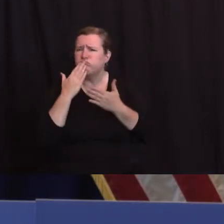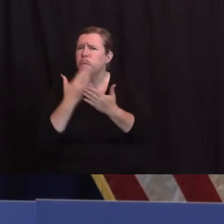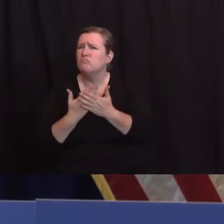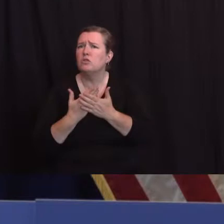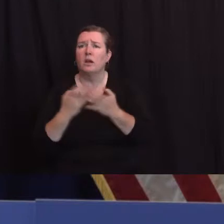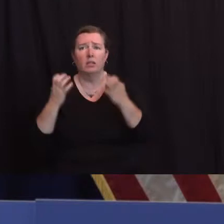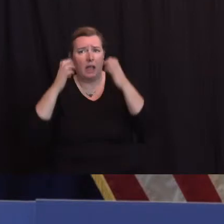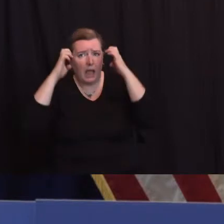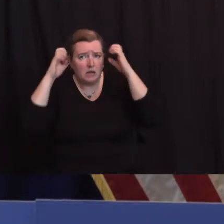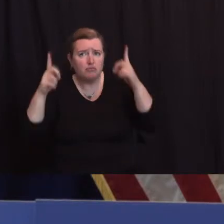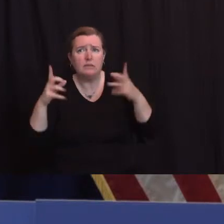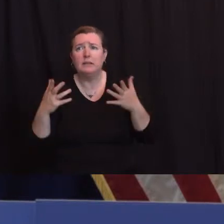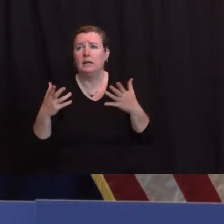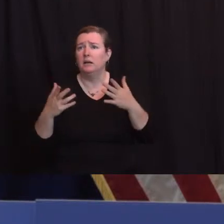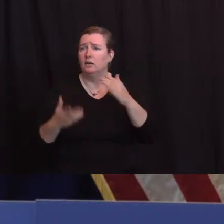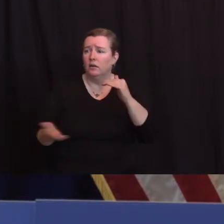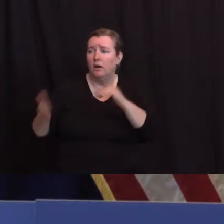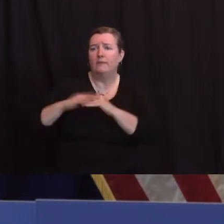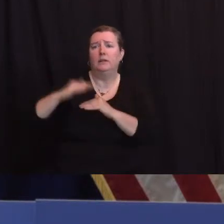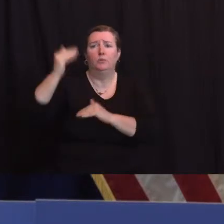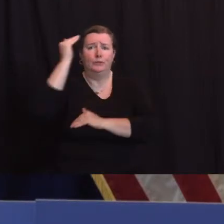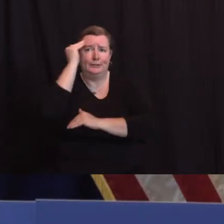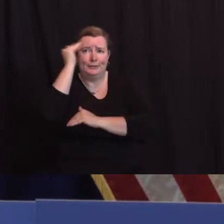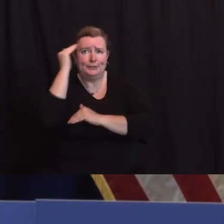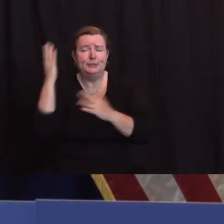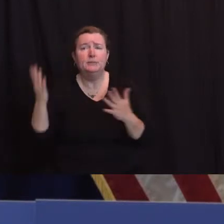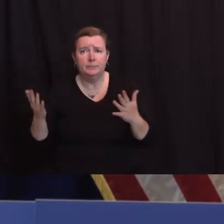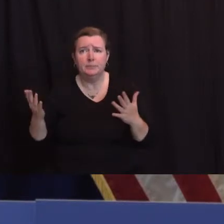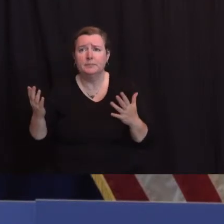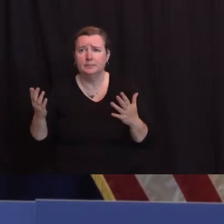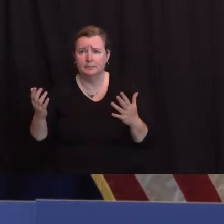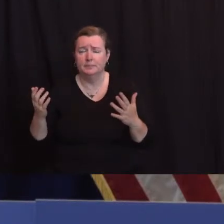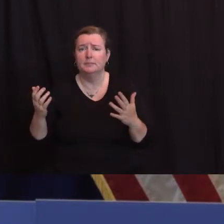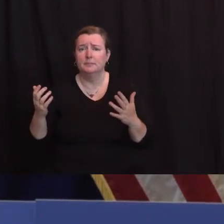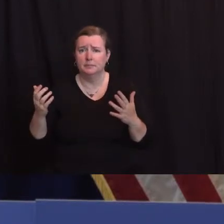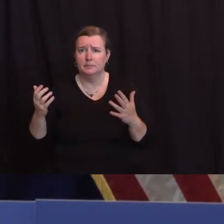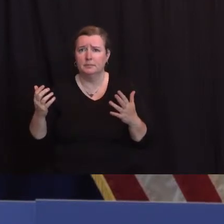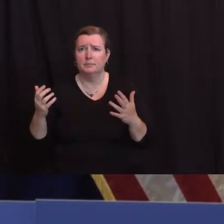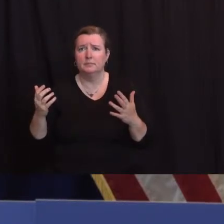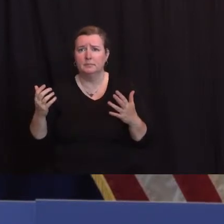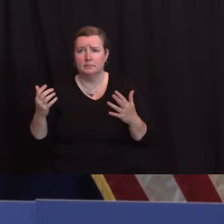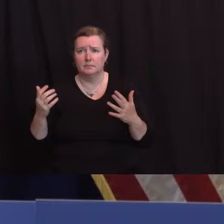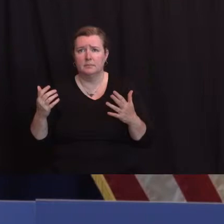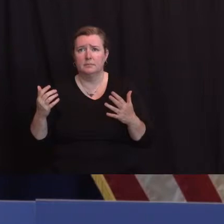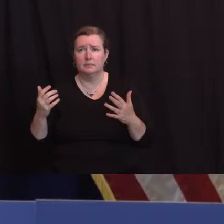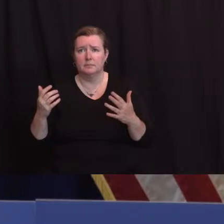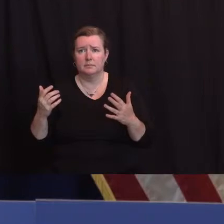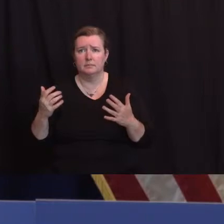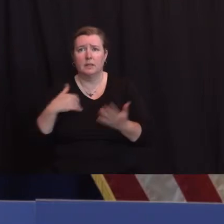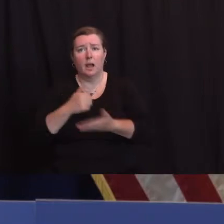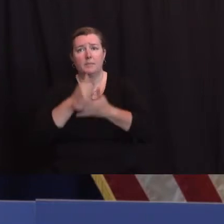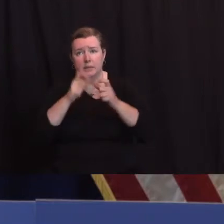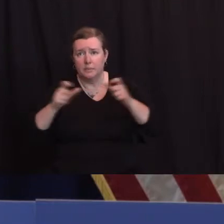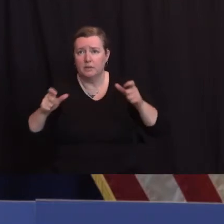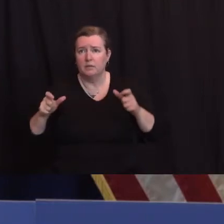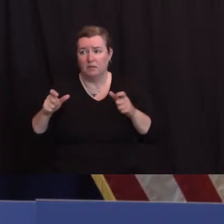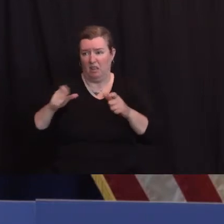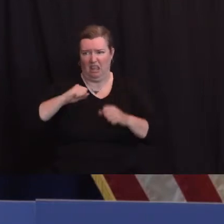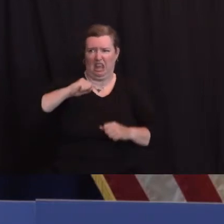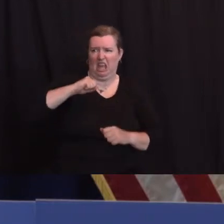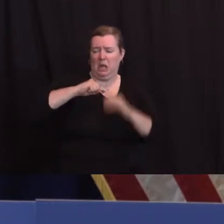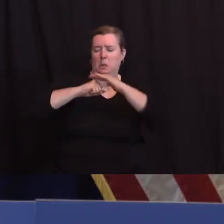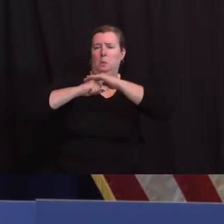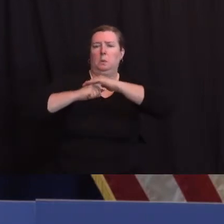awareness that goes along with the work that we're doing to get over the vaccine hesitancy that we're seeing, not only in Lakewood, but